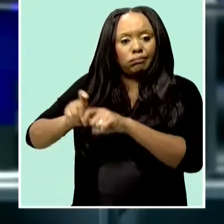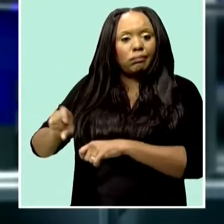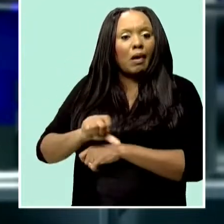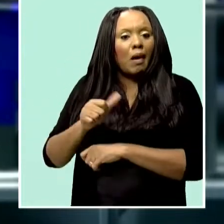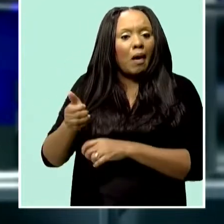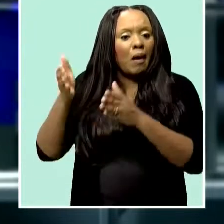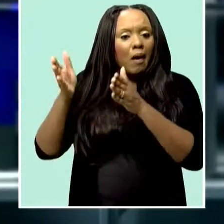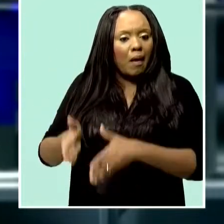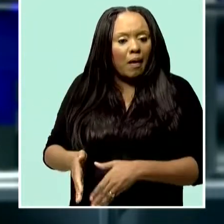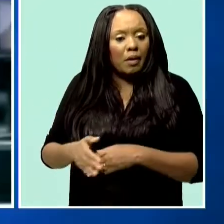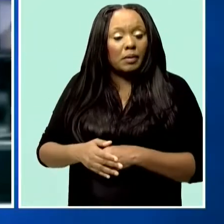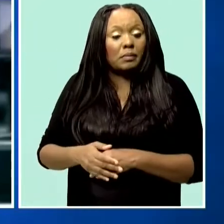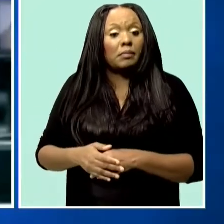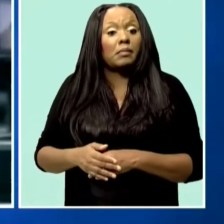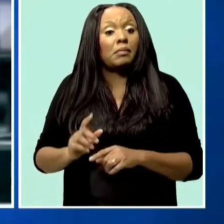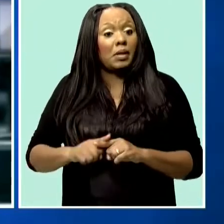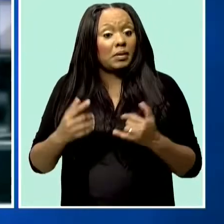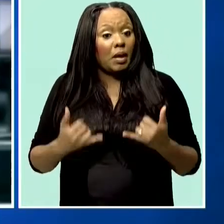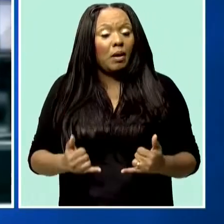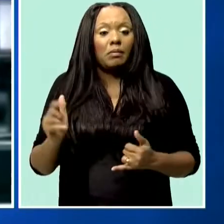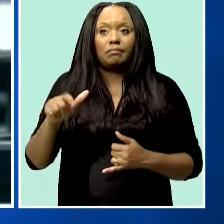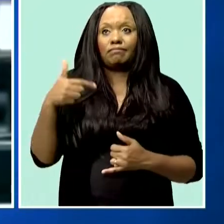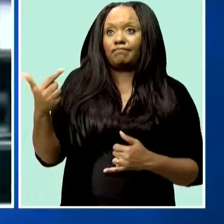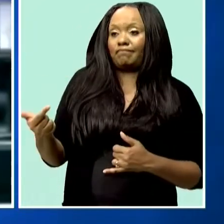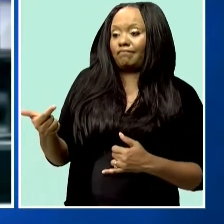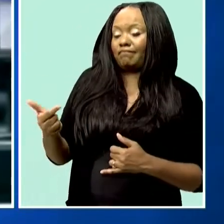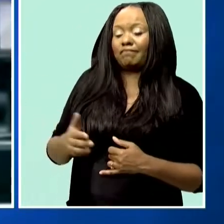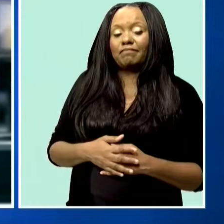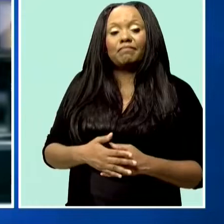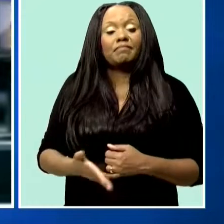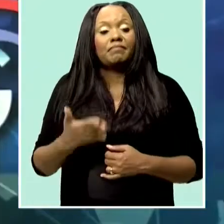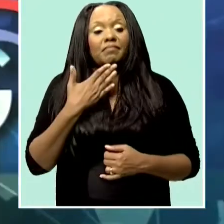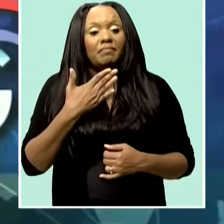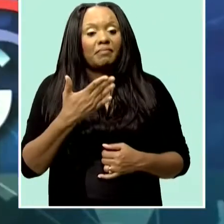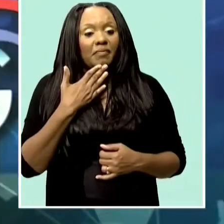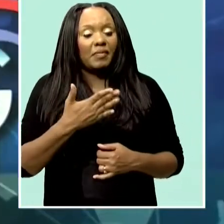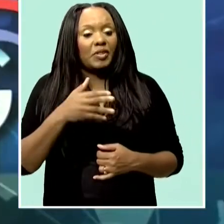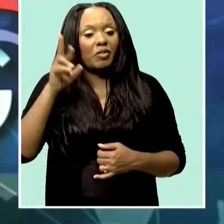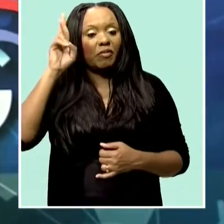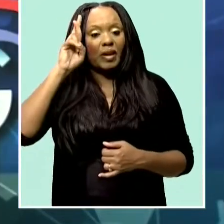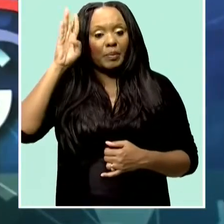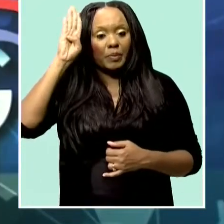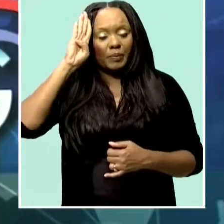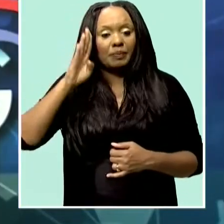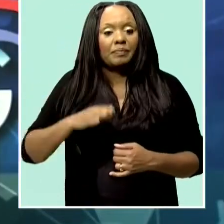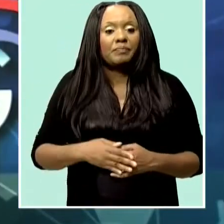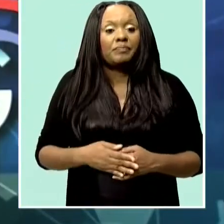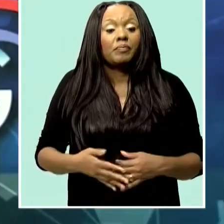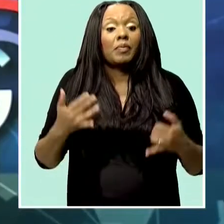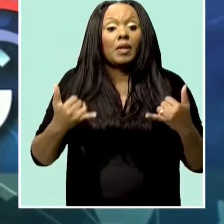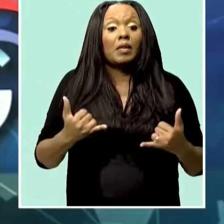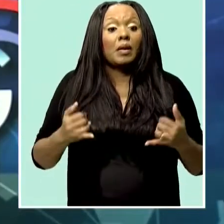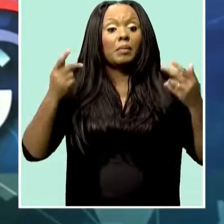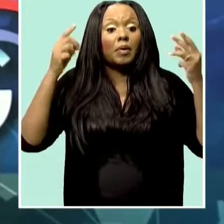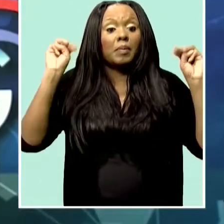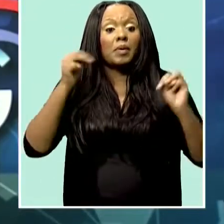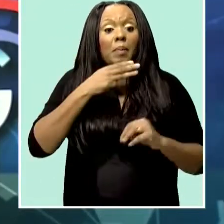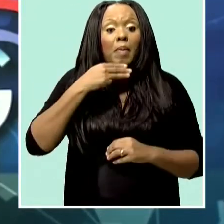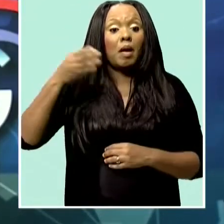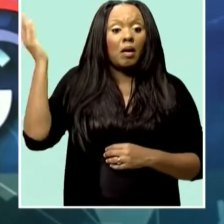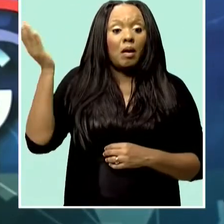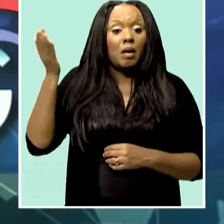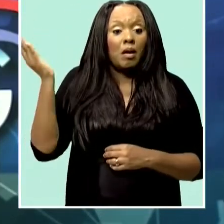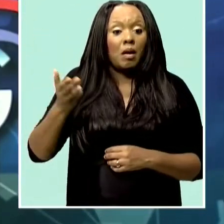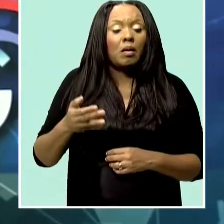application to the panel. But for now, it's back to you, Shane. Thanks a lot, Ryan. Today, Prime Minister Mia Motley delivered the